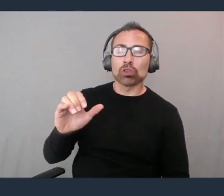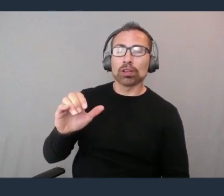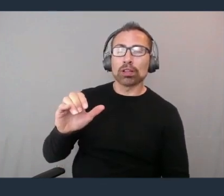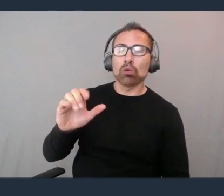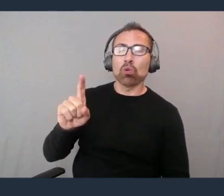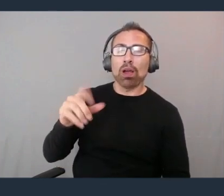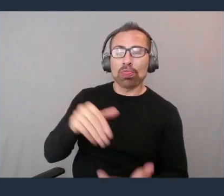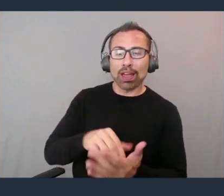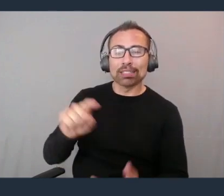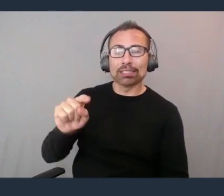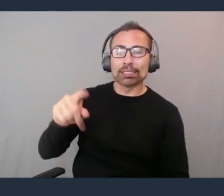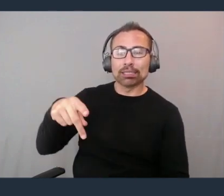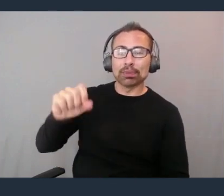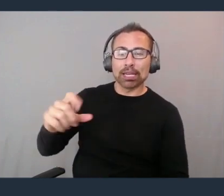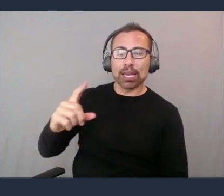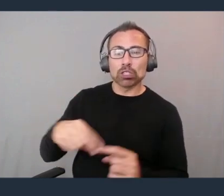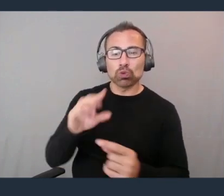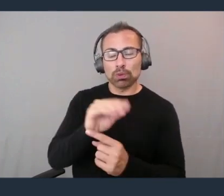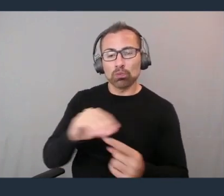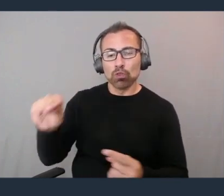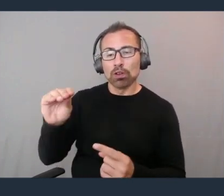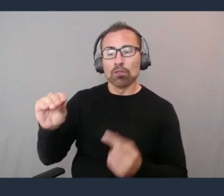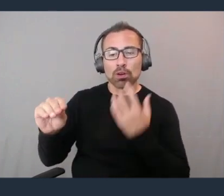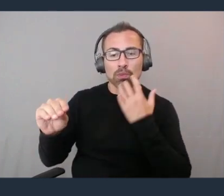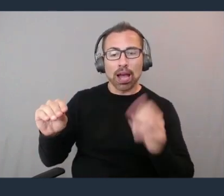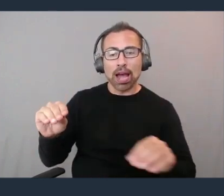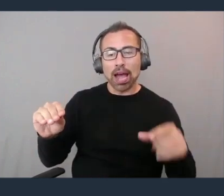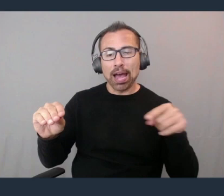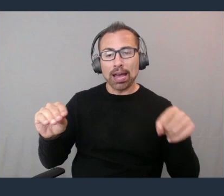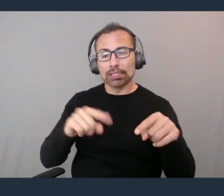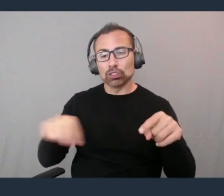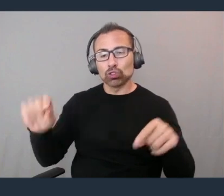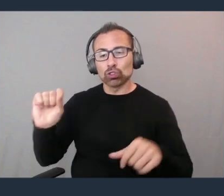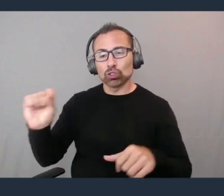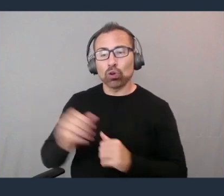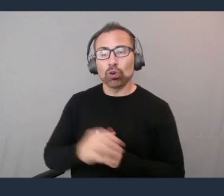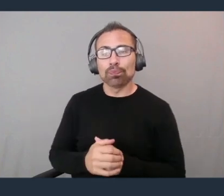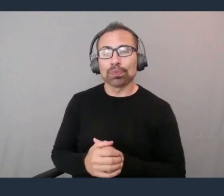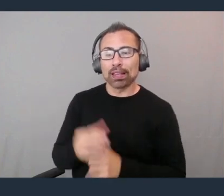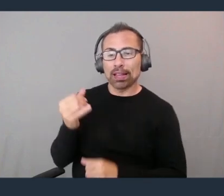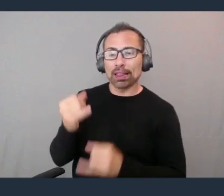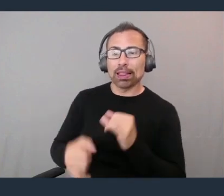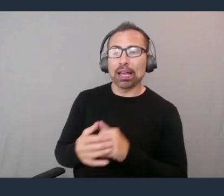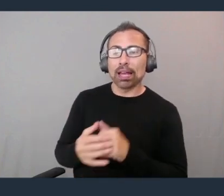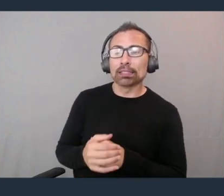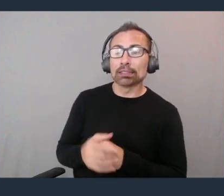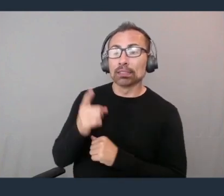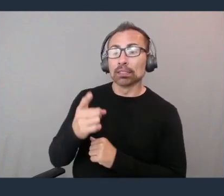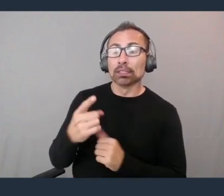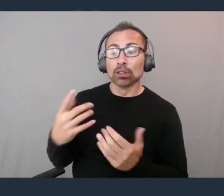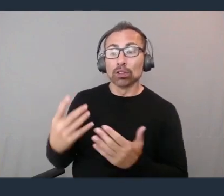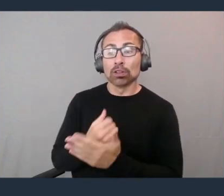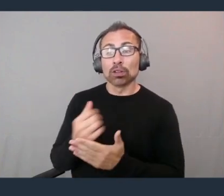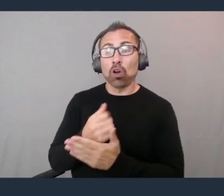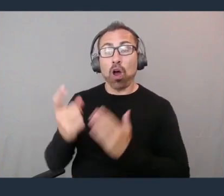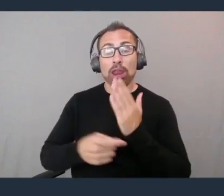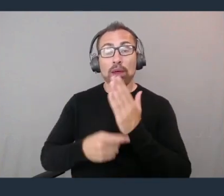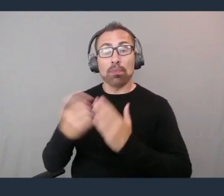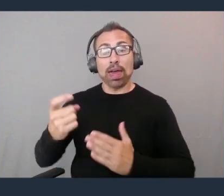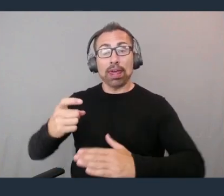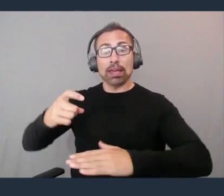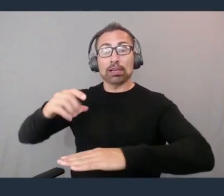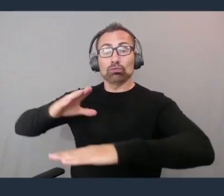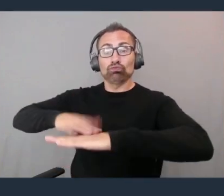storage classes to colder storage classes. And last but not the least, leverage automated notifications to trigger